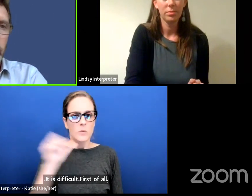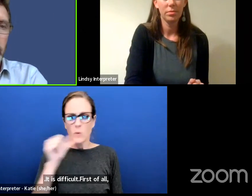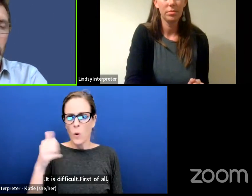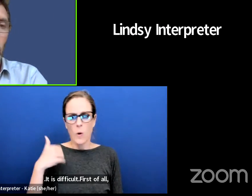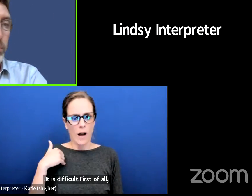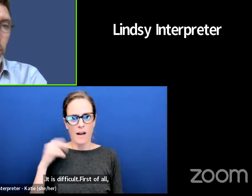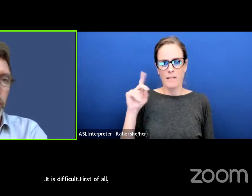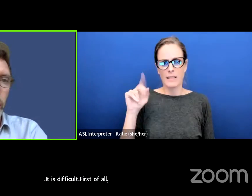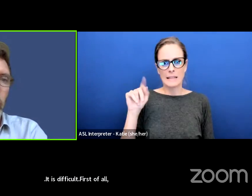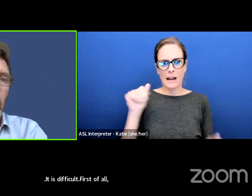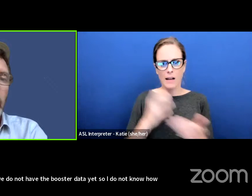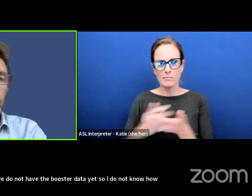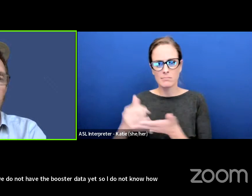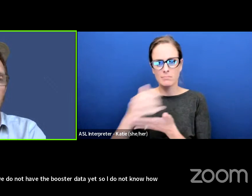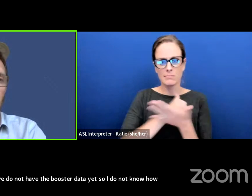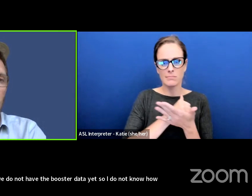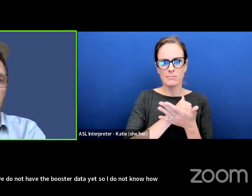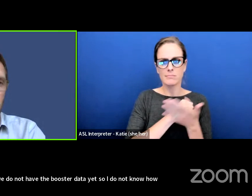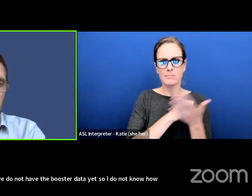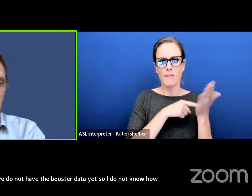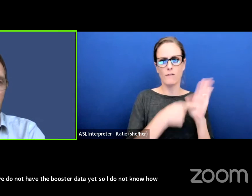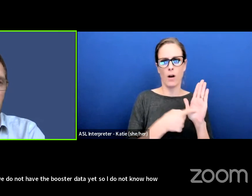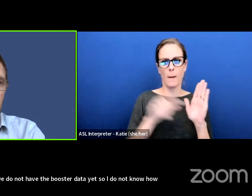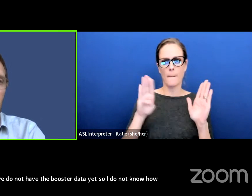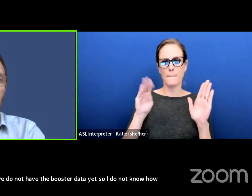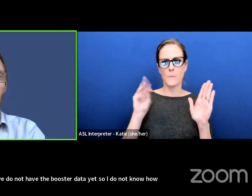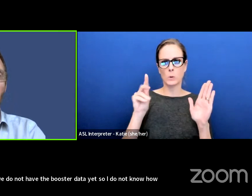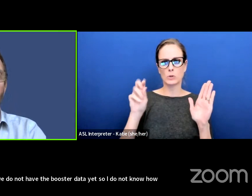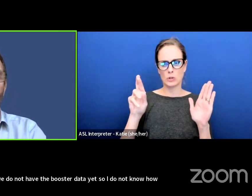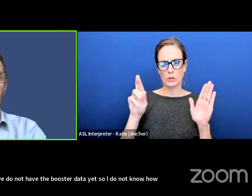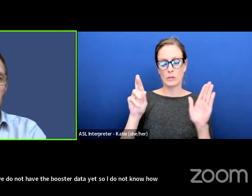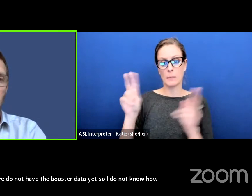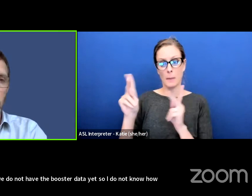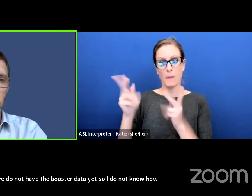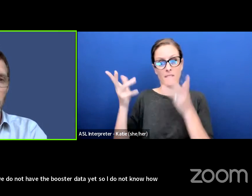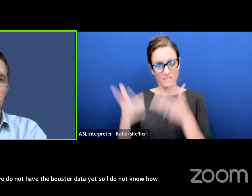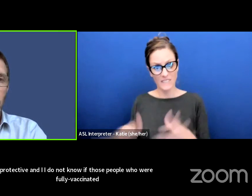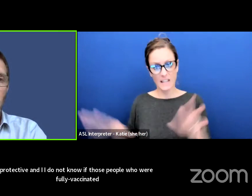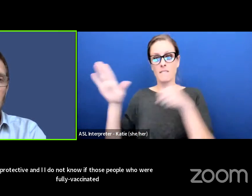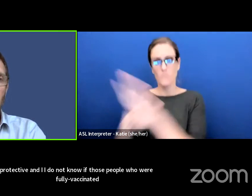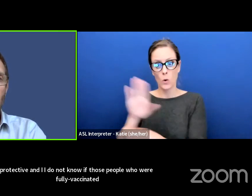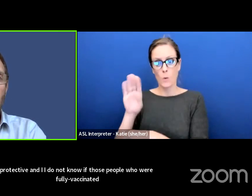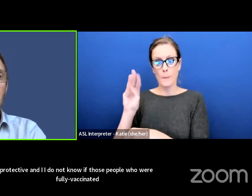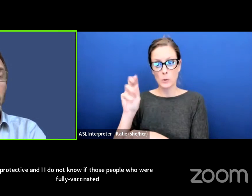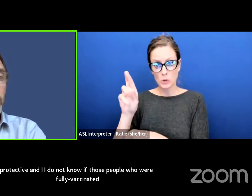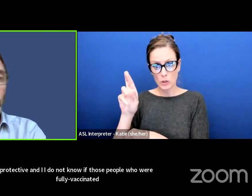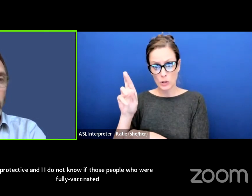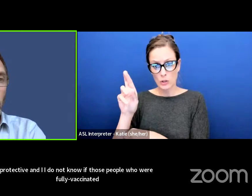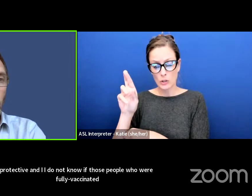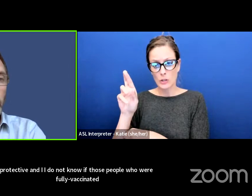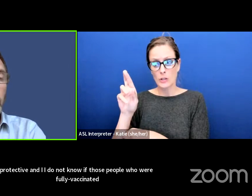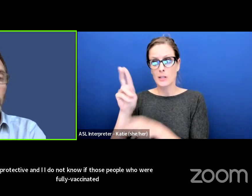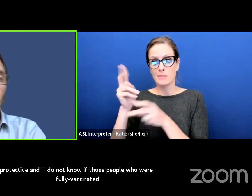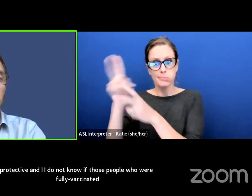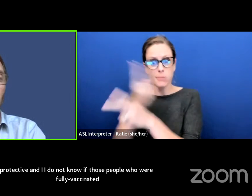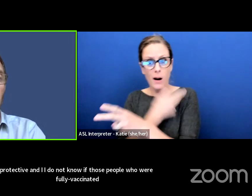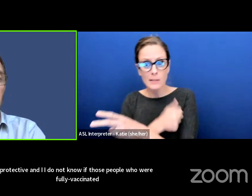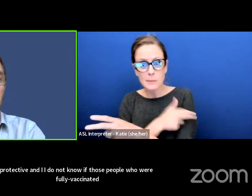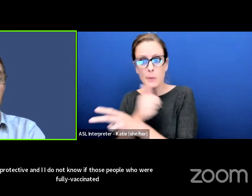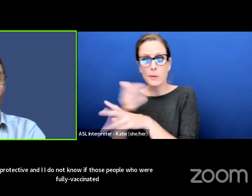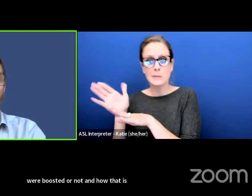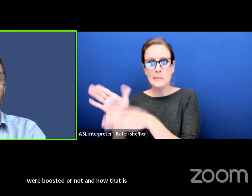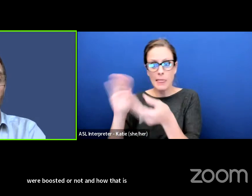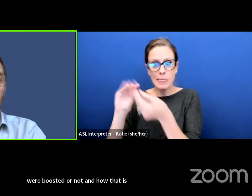fully vaccinated were boosted or not, and how that is impacting our hospitalization and death numbers. But I do know that during